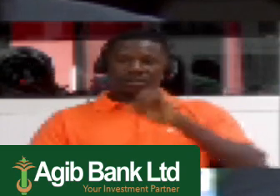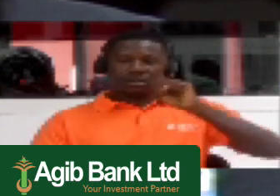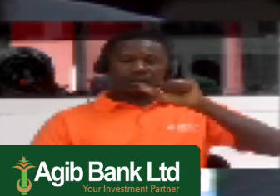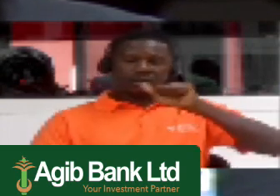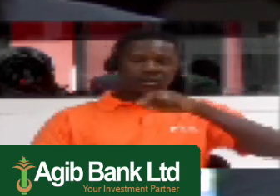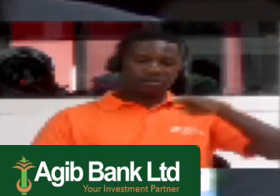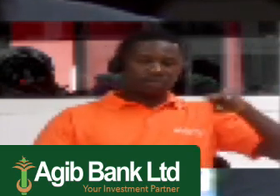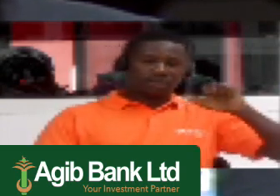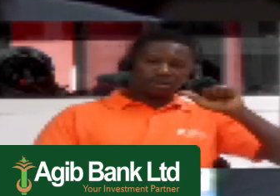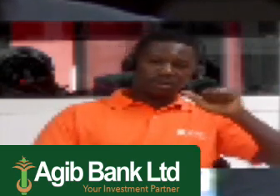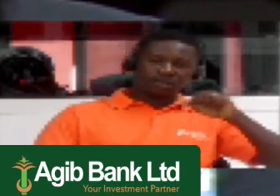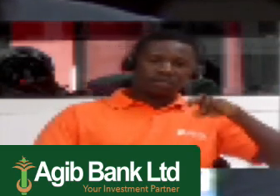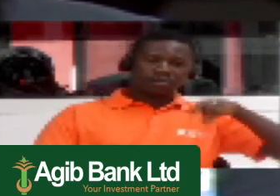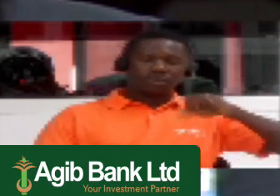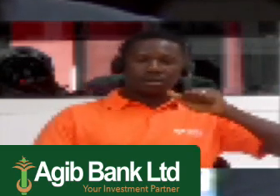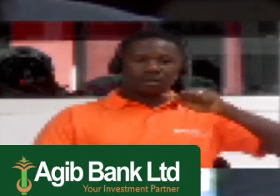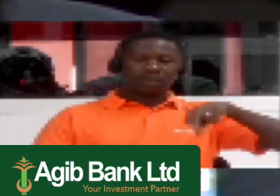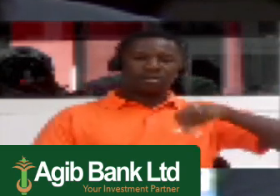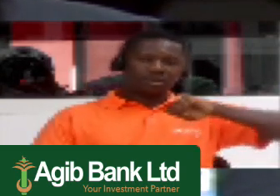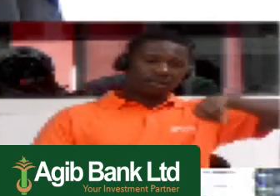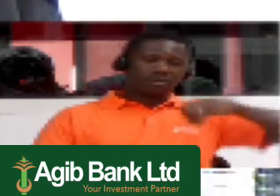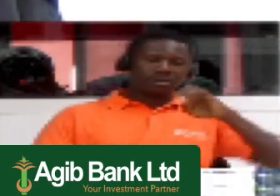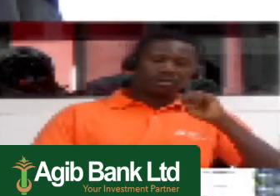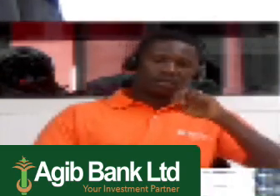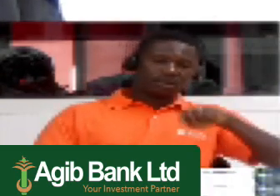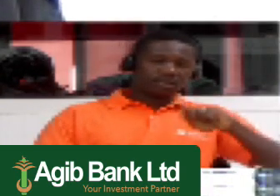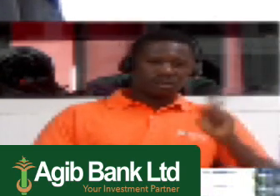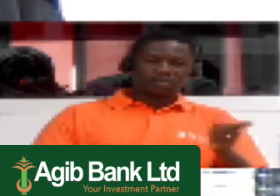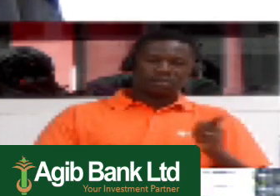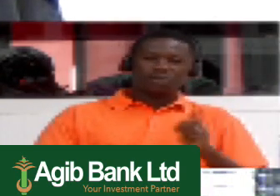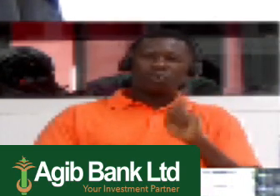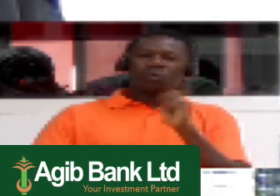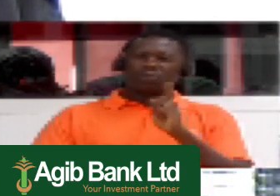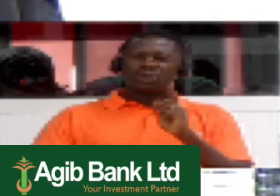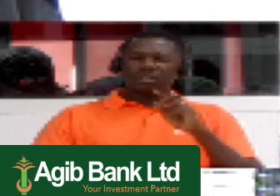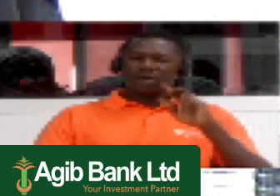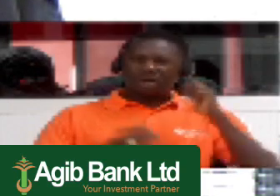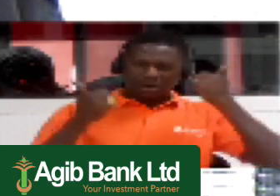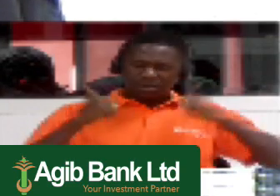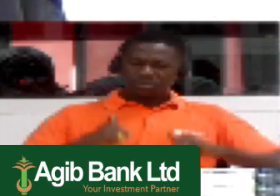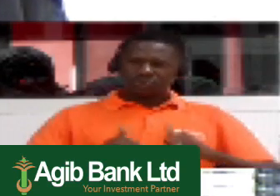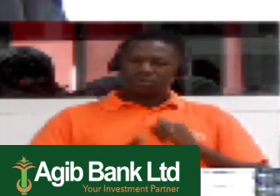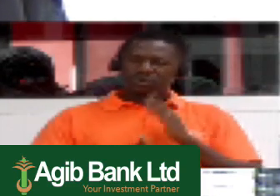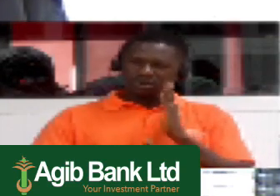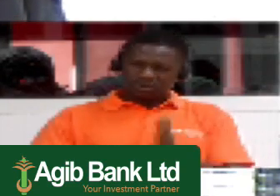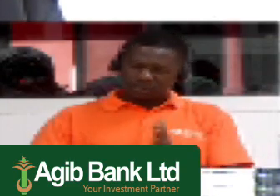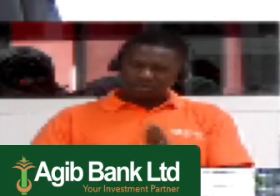happened? Ako yenyin kumo mem foten alni Sanamanjang na odu nyolo. Afonyen mune fon fon keta.